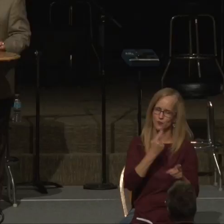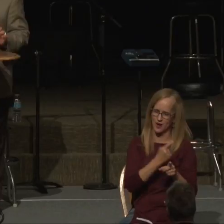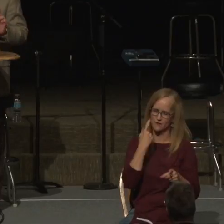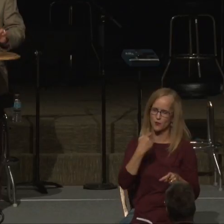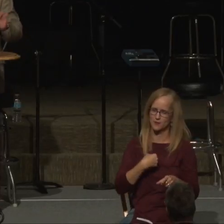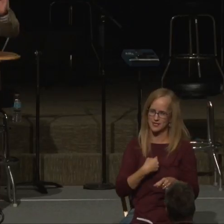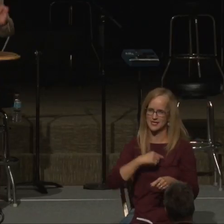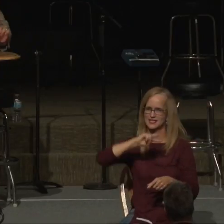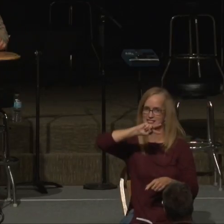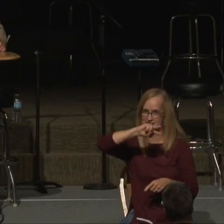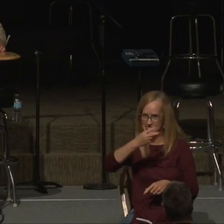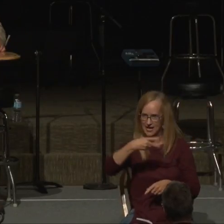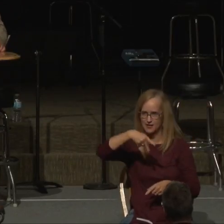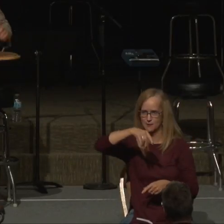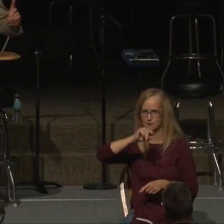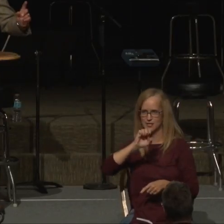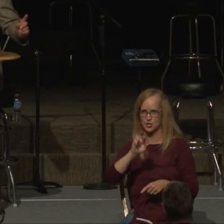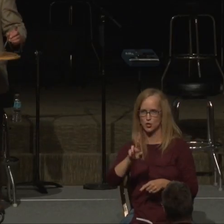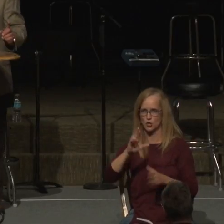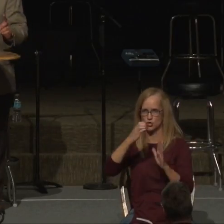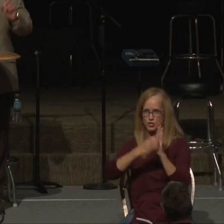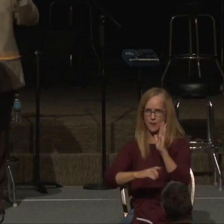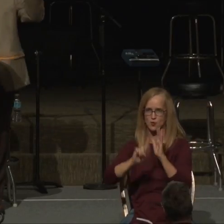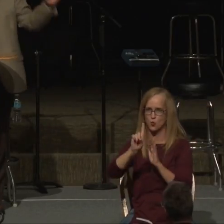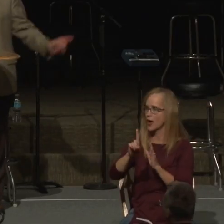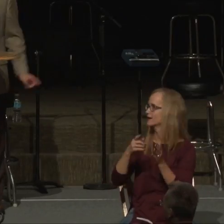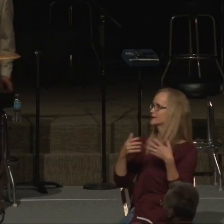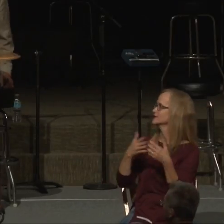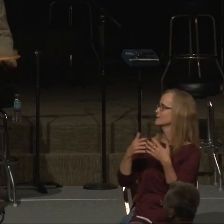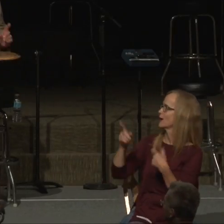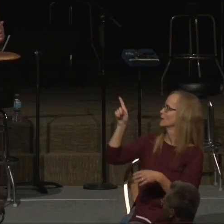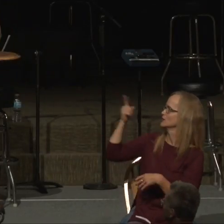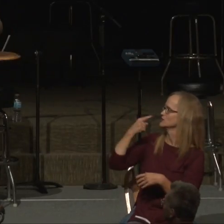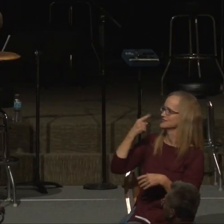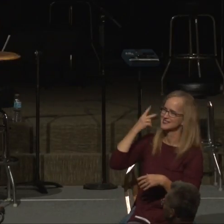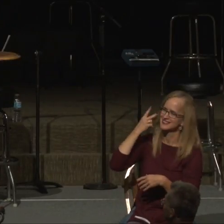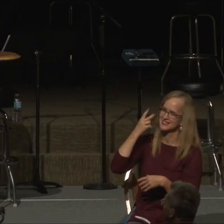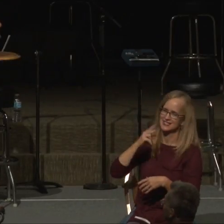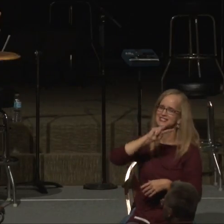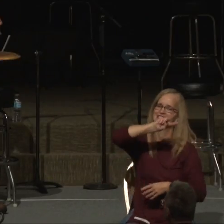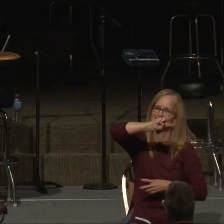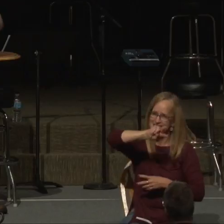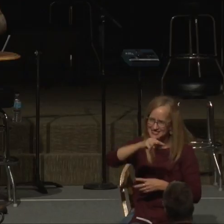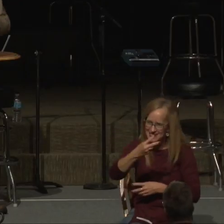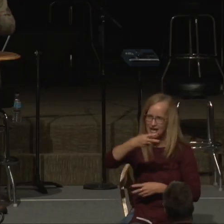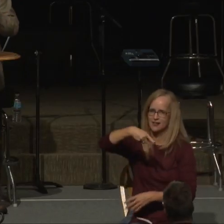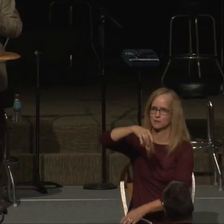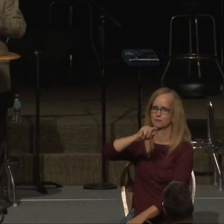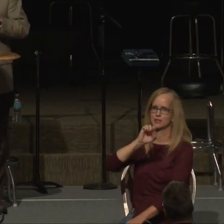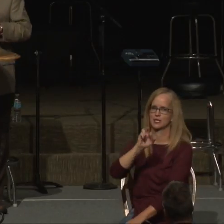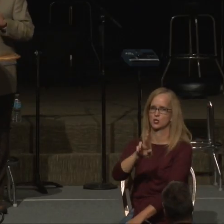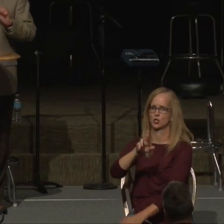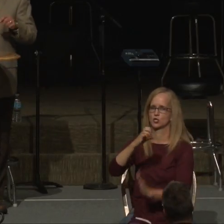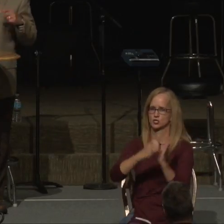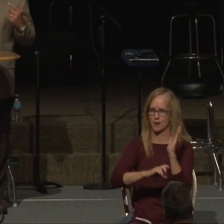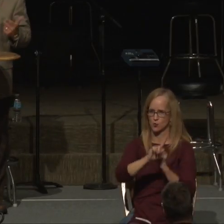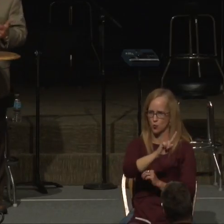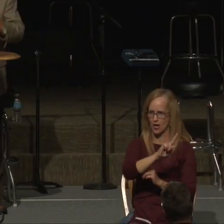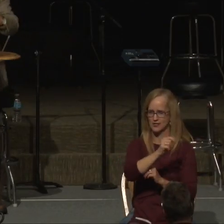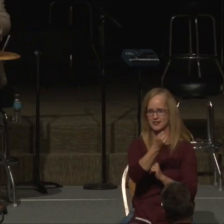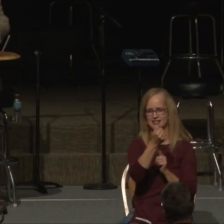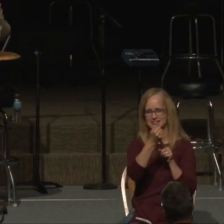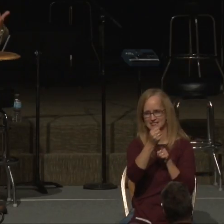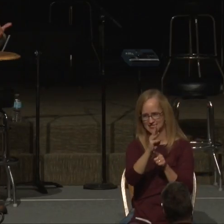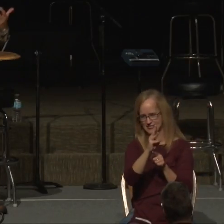2 Peter chapter 1, okay? So no matter what you see on the screen, it's 2 Peter, not 1. 2 Peter chapter 1, verses 16